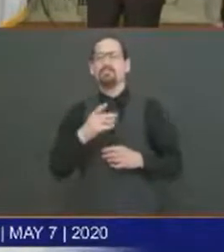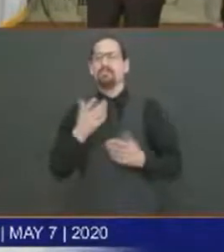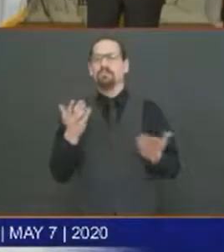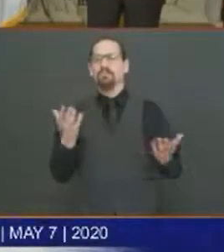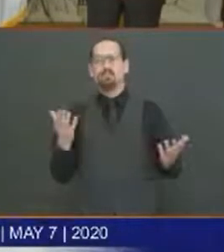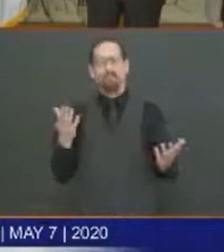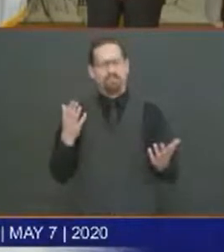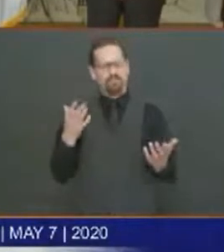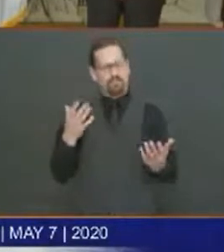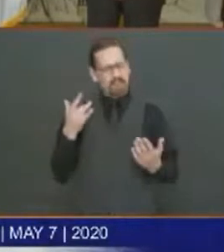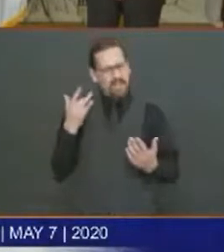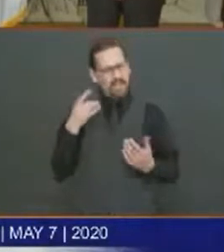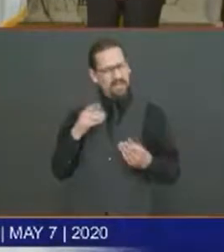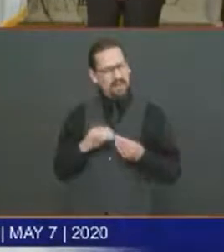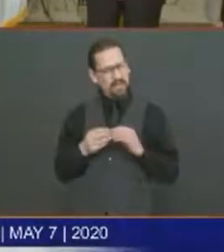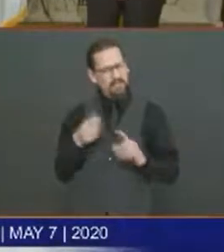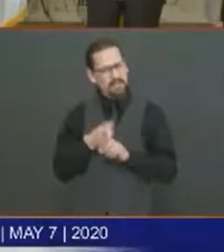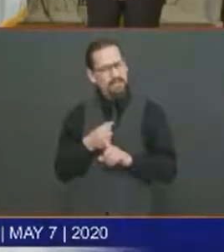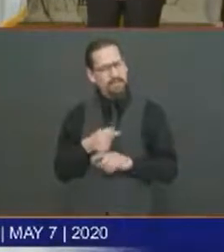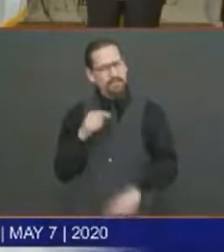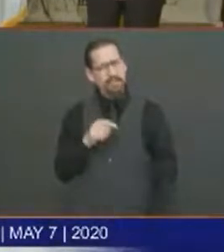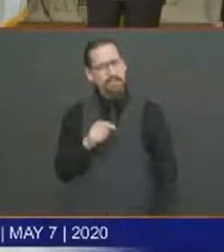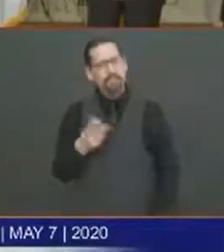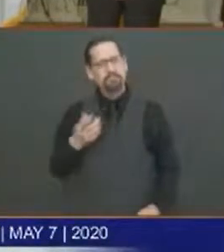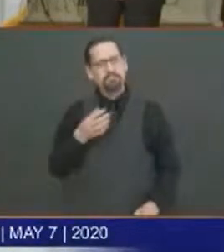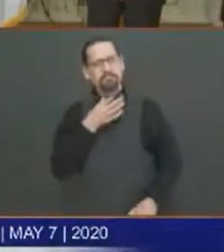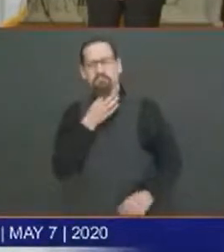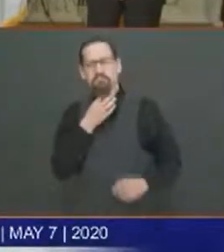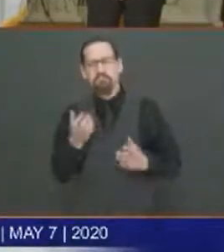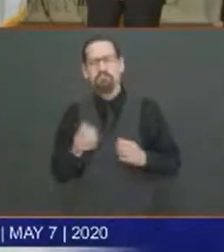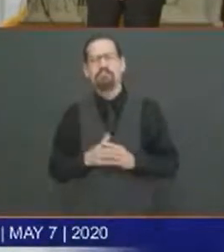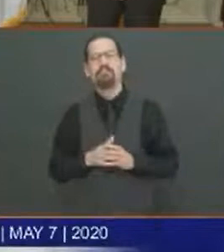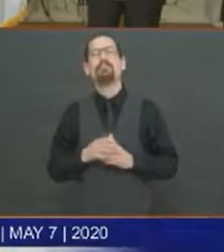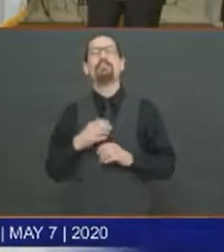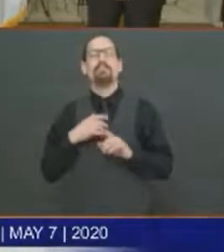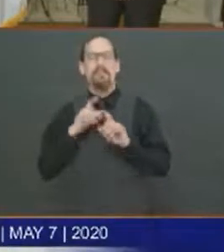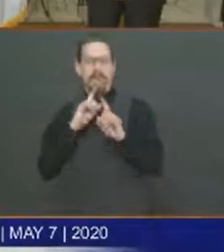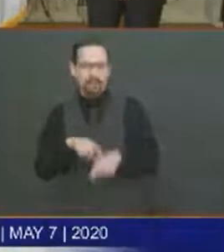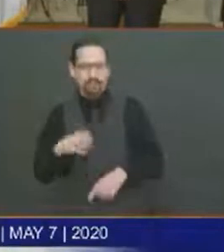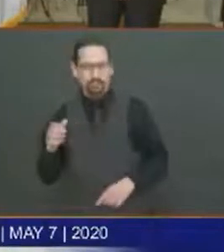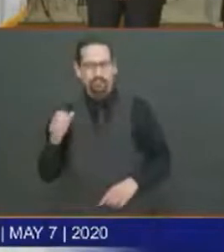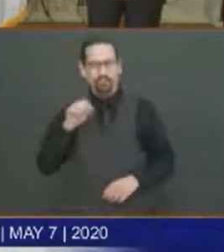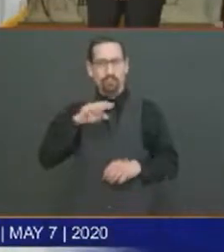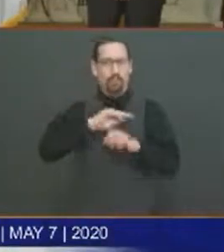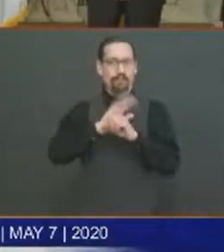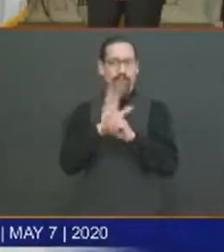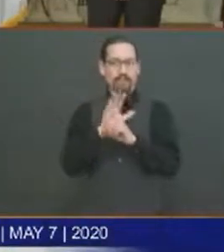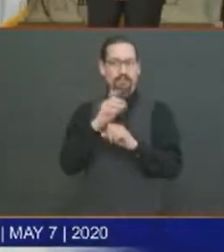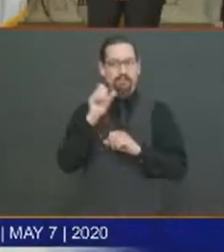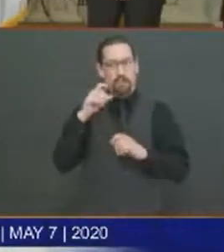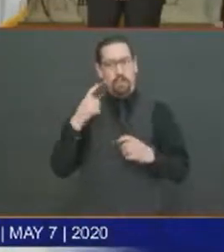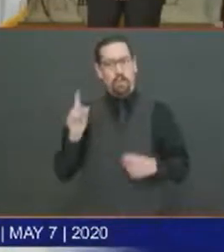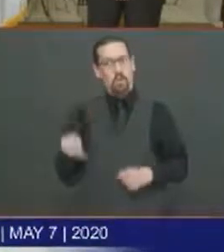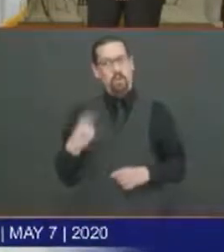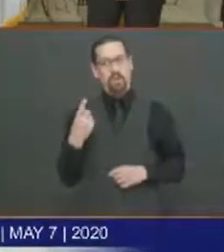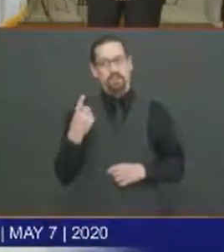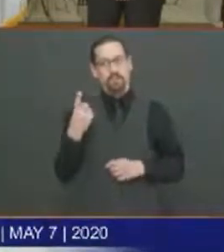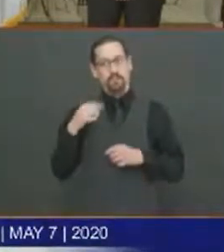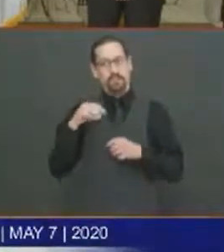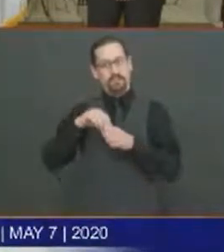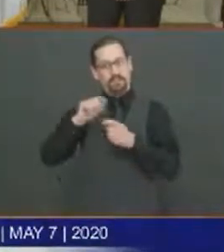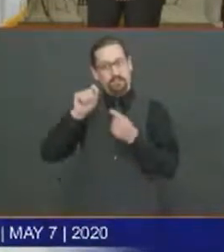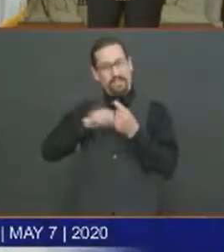on. COVID-19 is not looking to only occur in certain areas. It does not